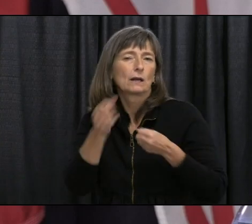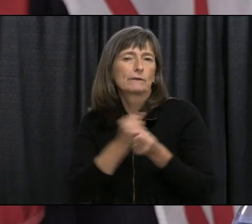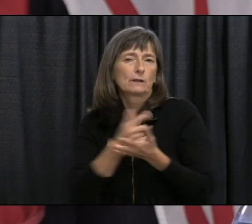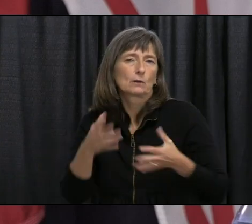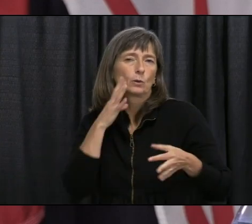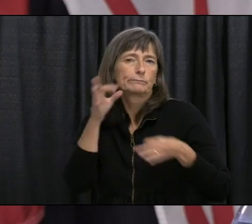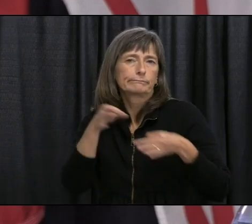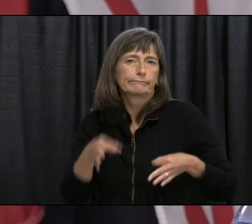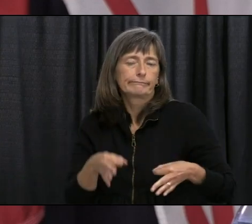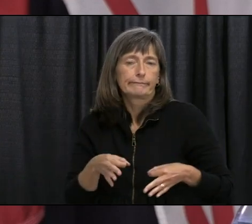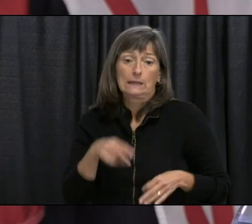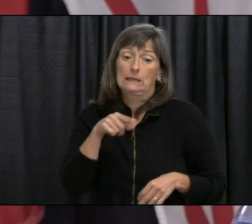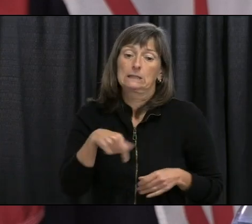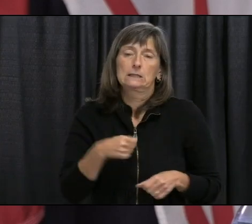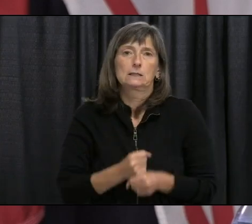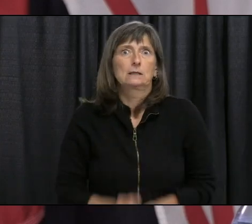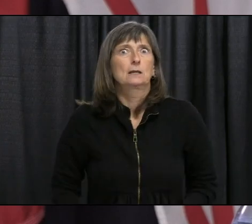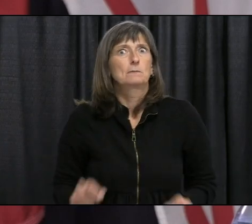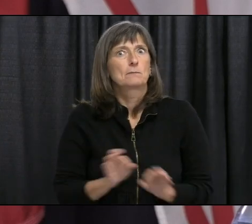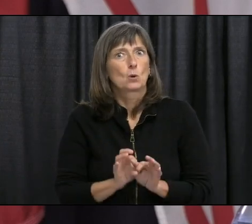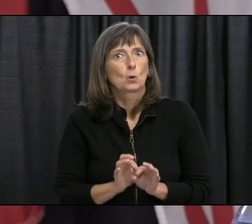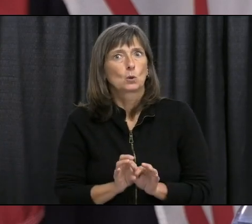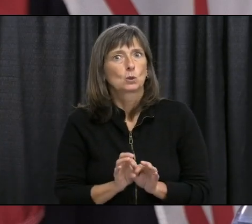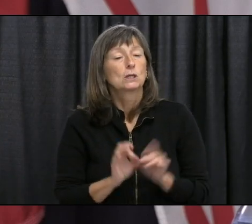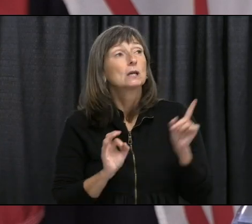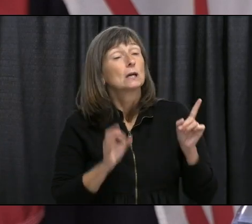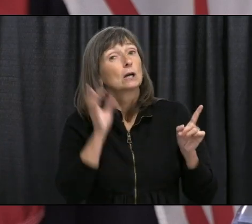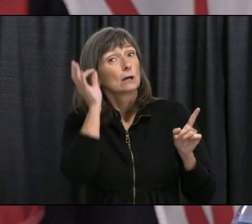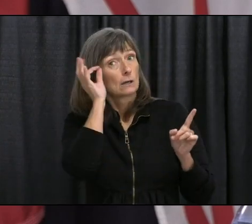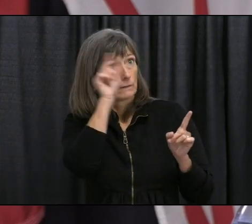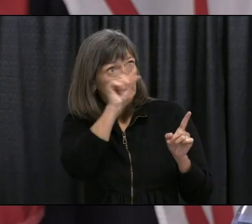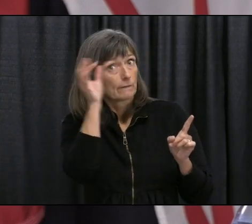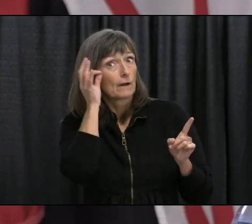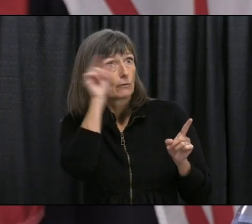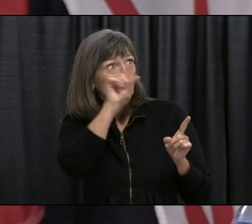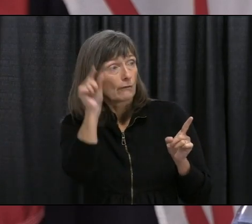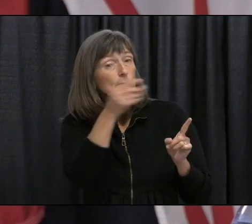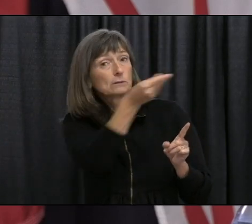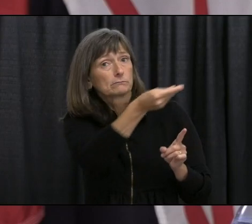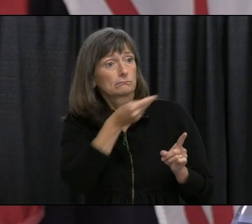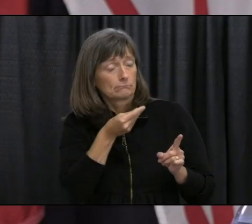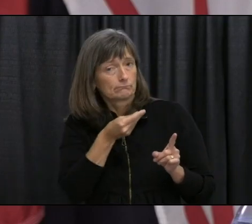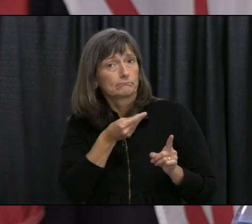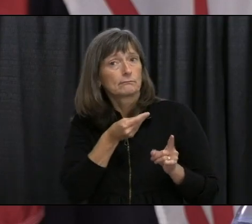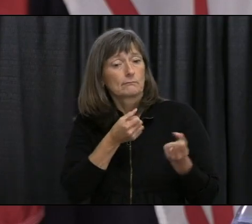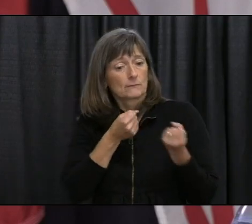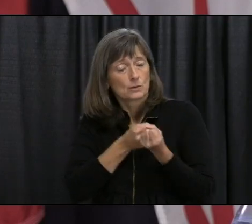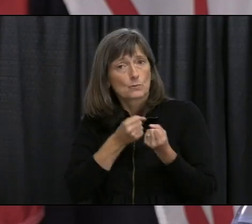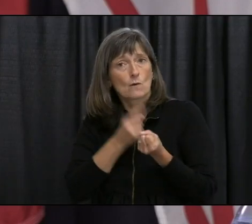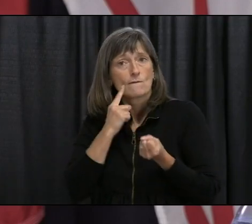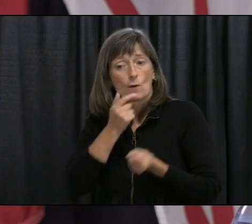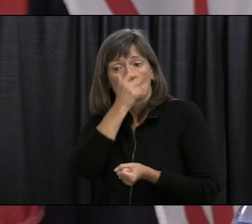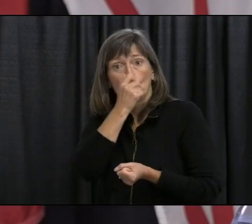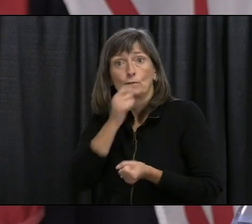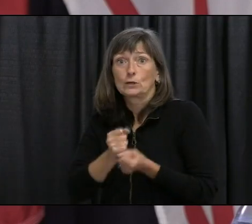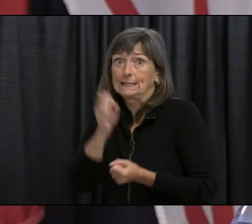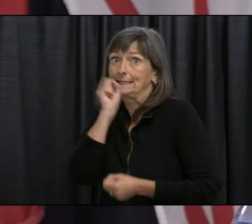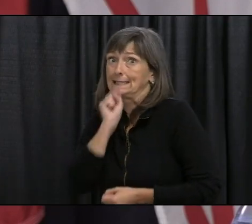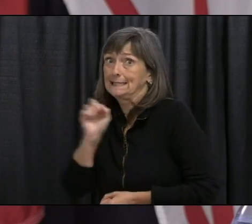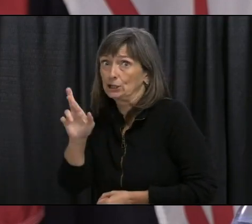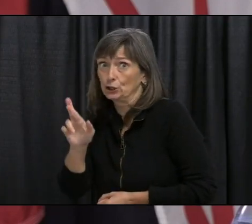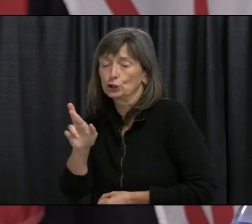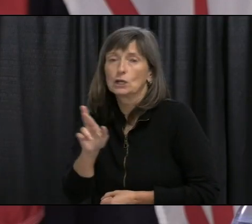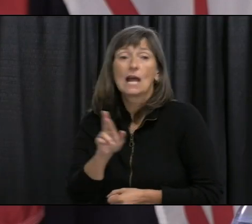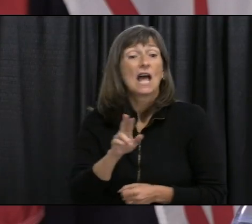will be crucial. We have got federal support for flu vaccines for the seniors, and we have bought enough flu vaccine for